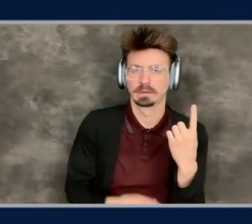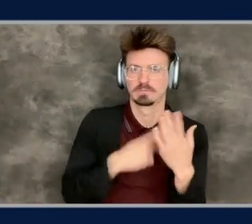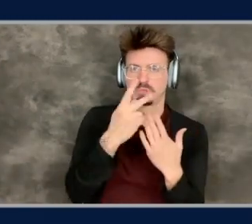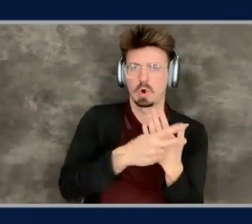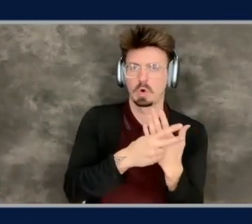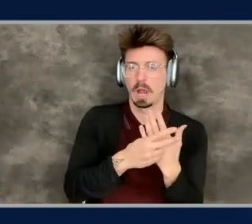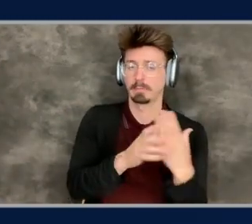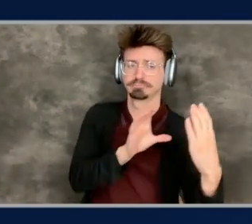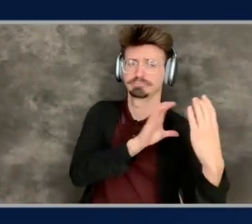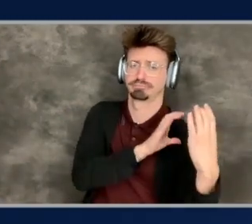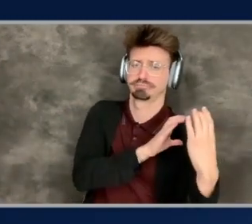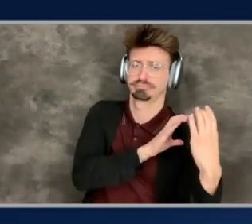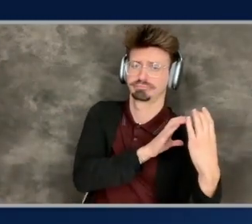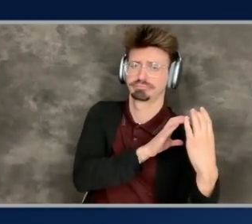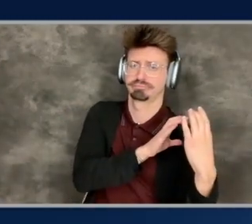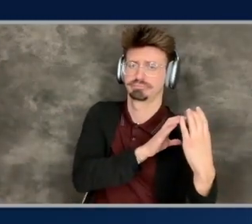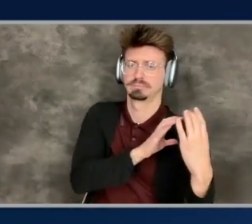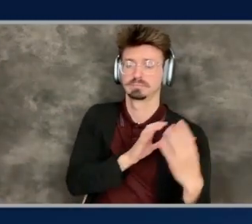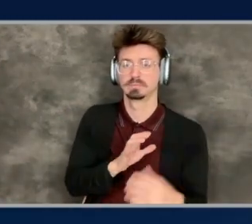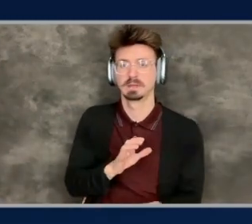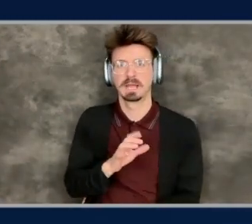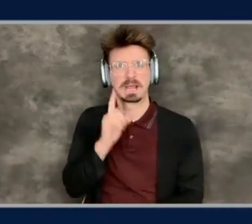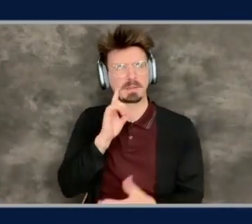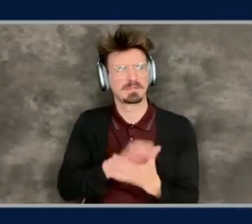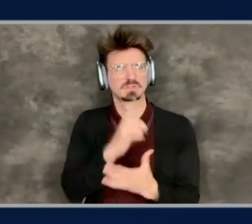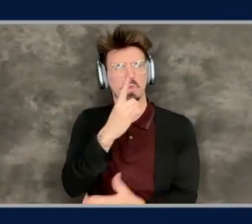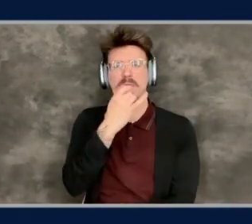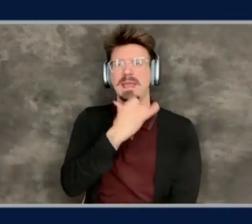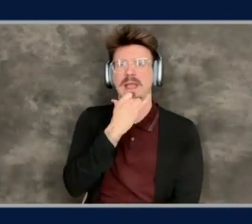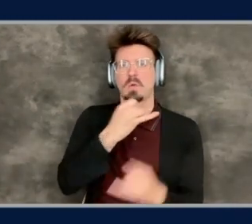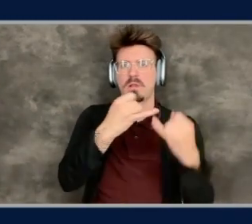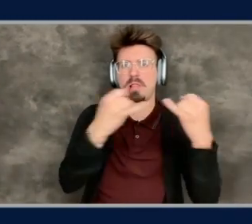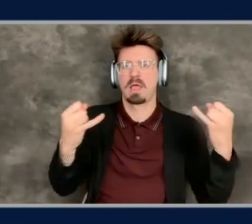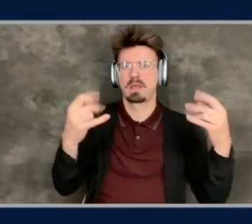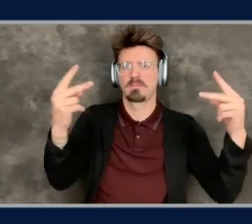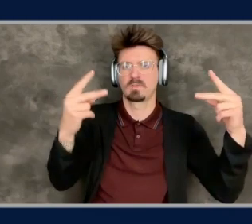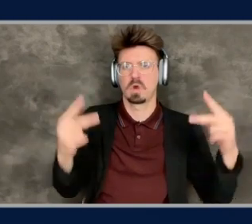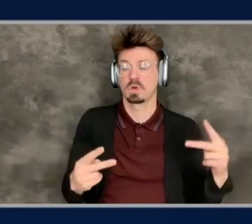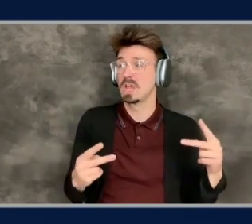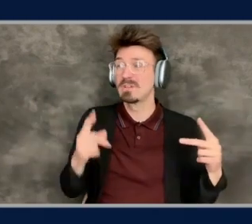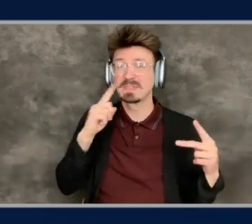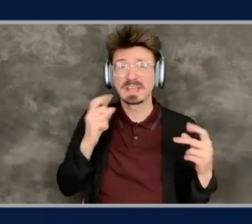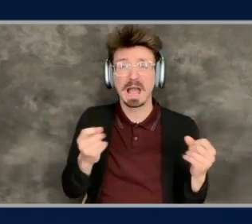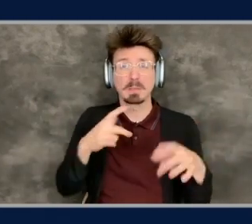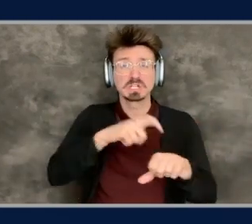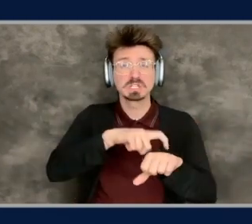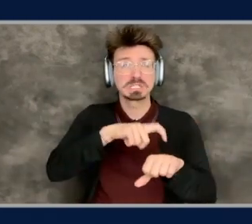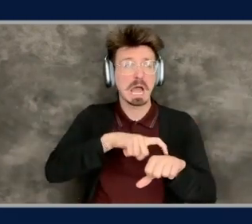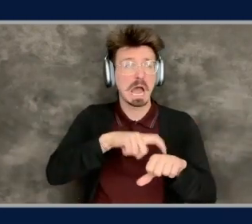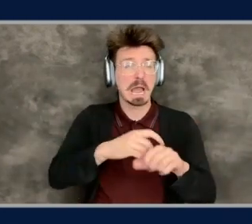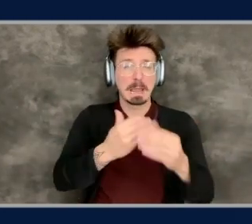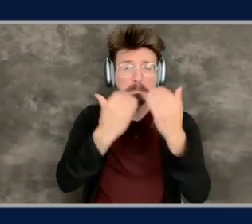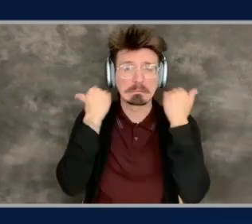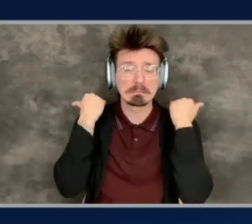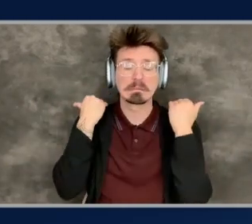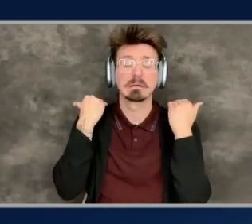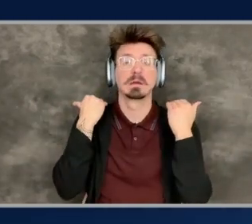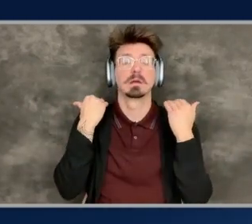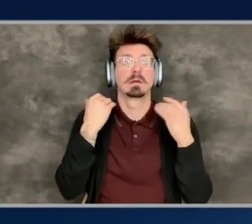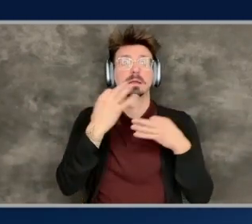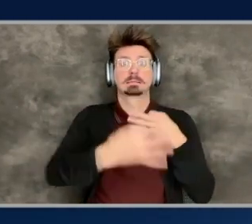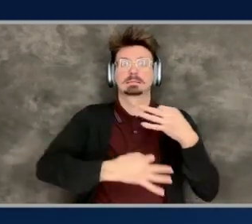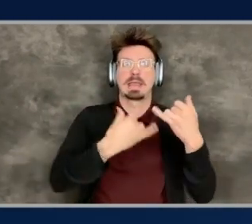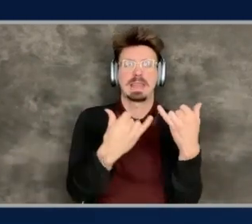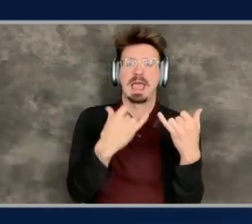line of code, effectively what it was. When you think the amount of time, churn, consternation that causes versus the very controlled being able to